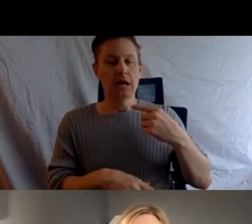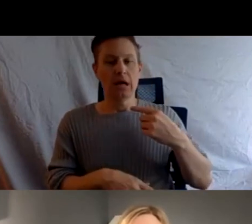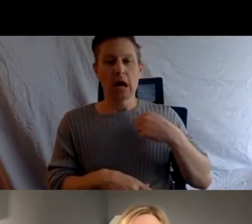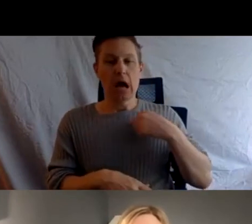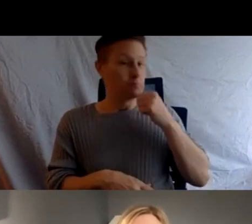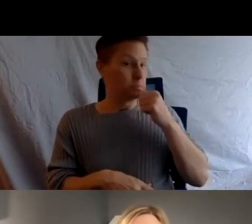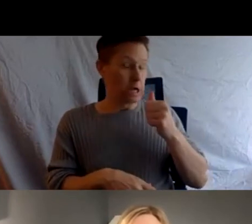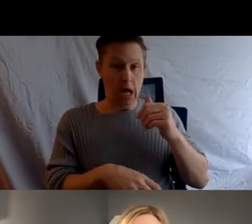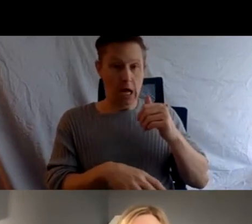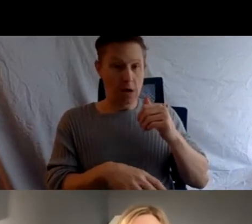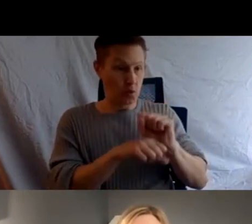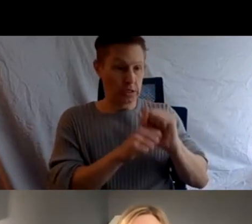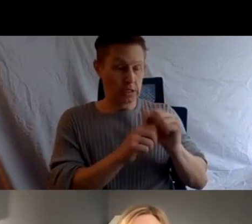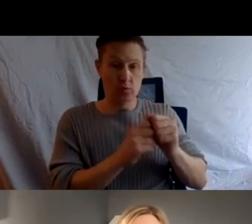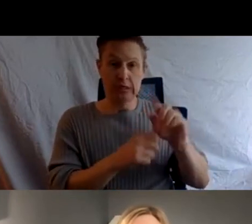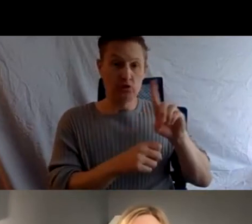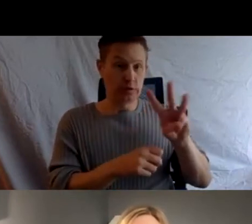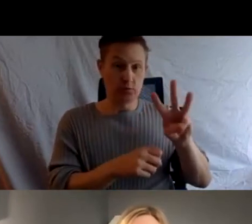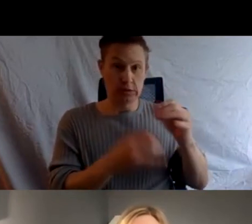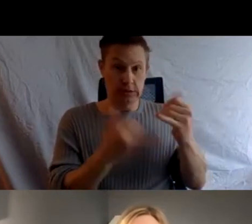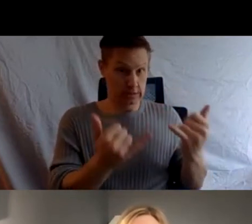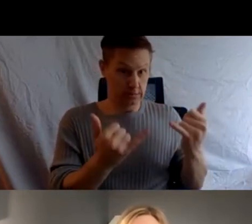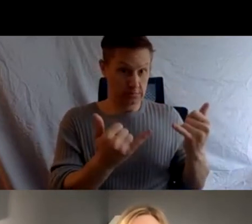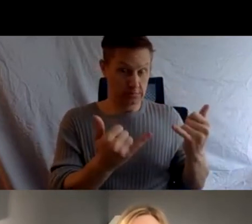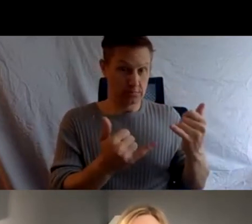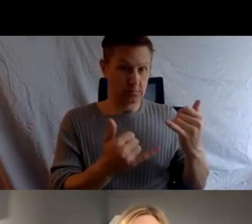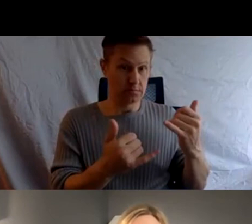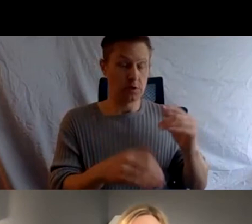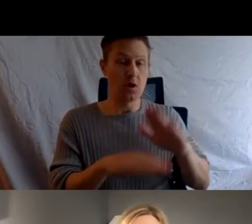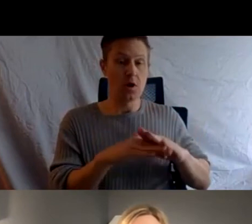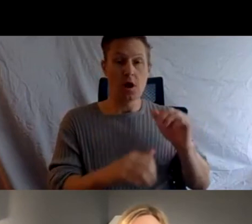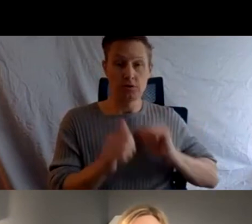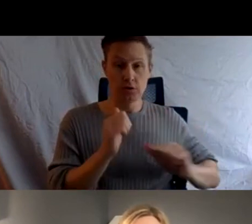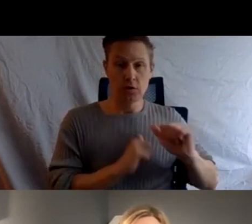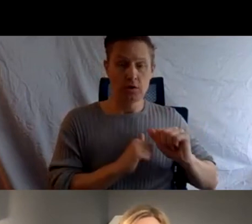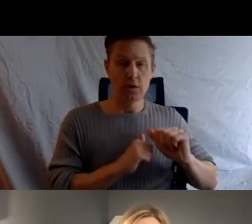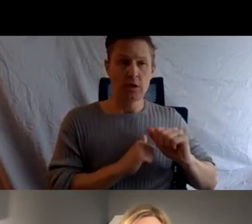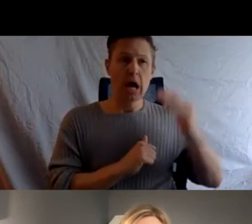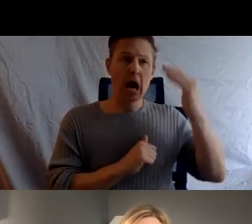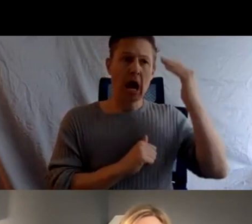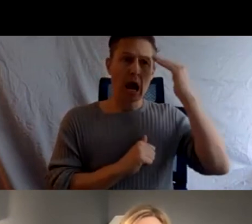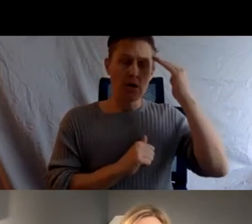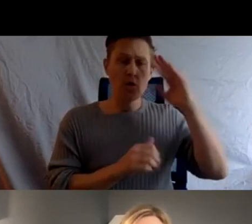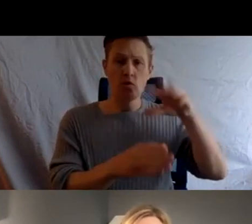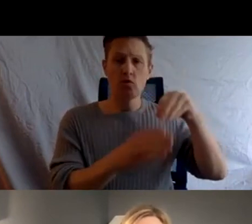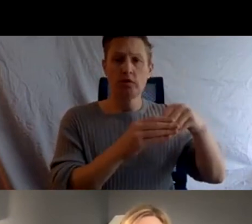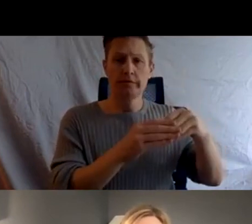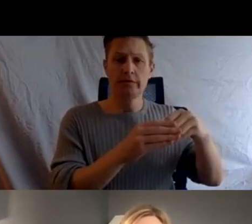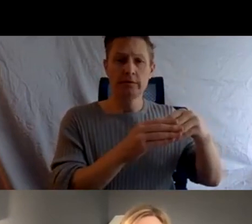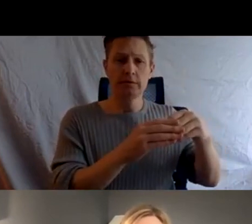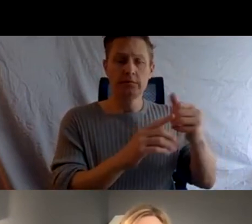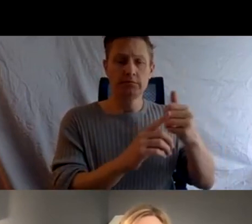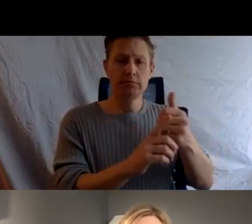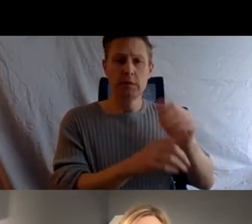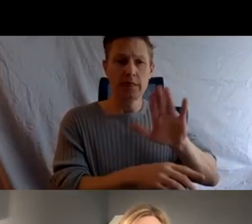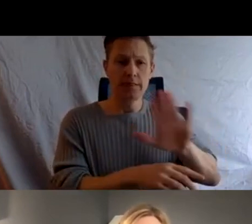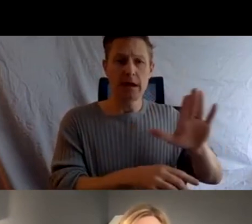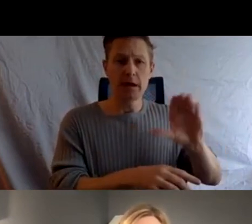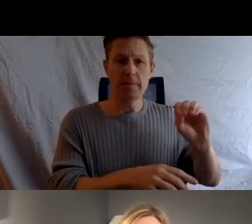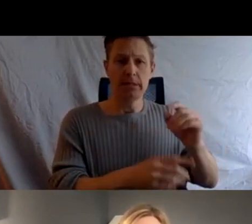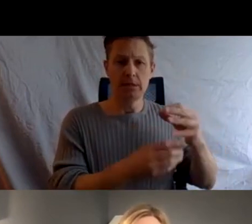at DreamWorks right now, so I know inclusiveness is really important there, and